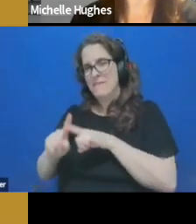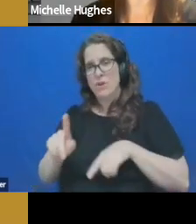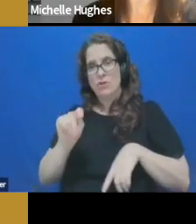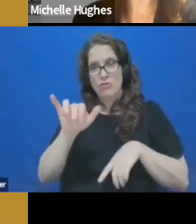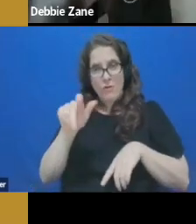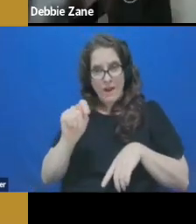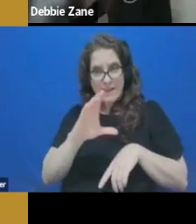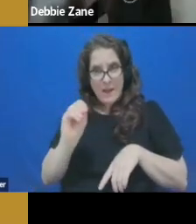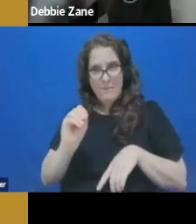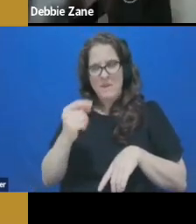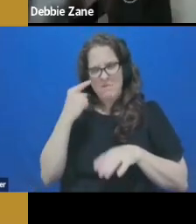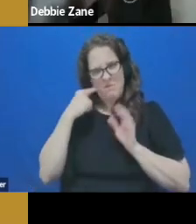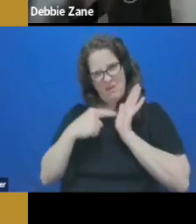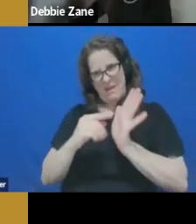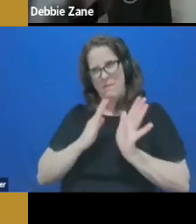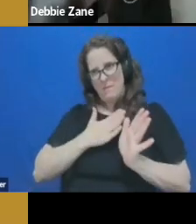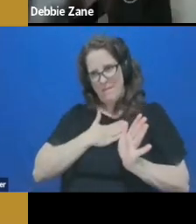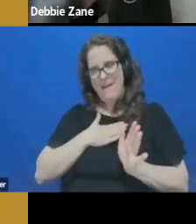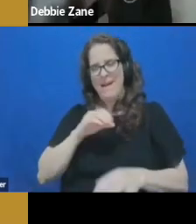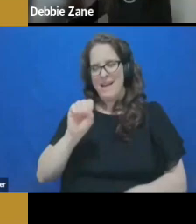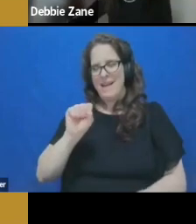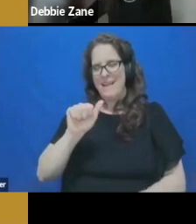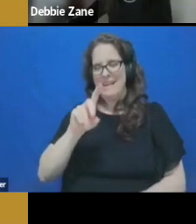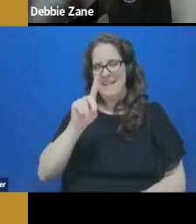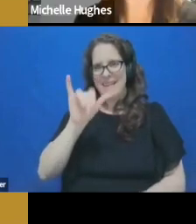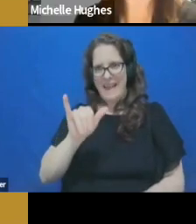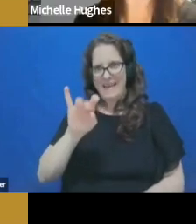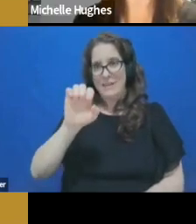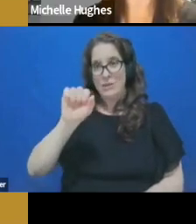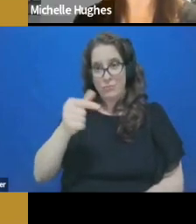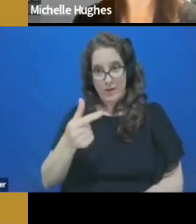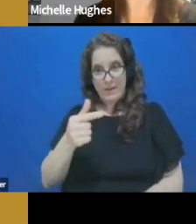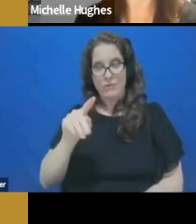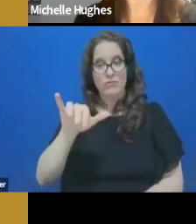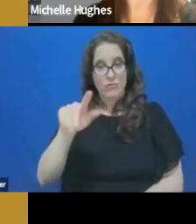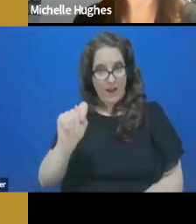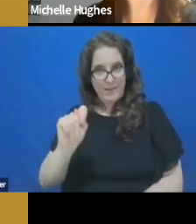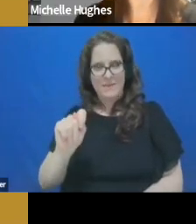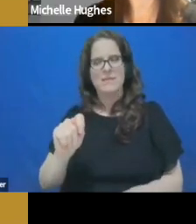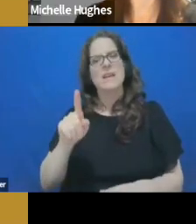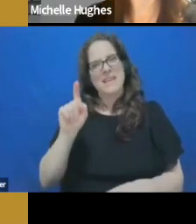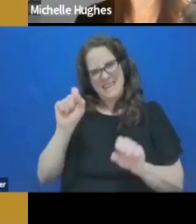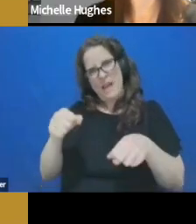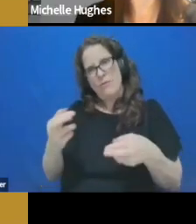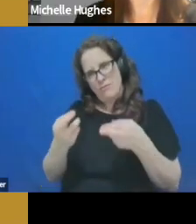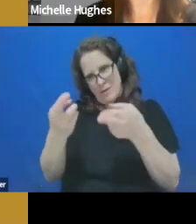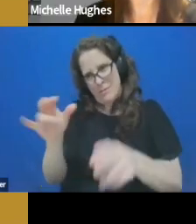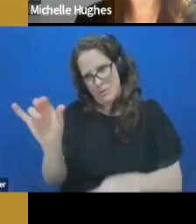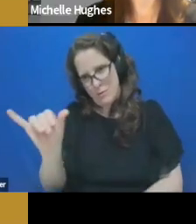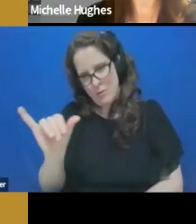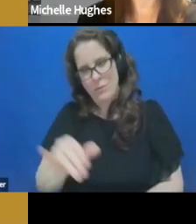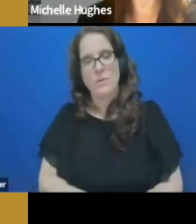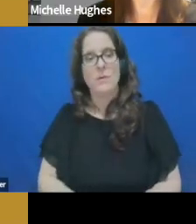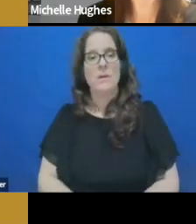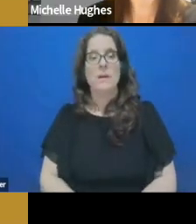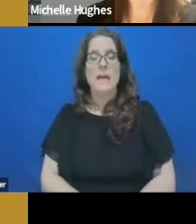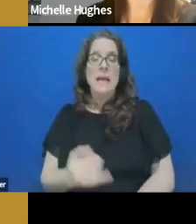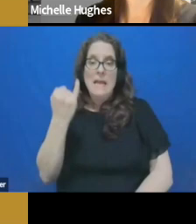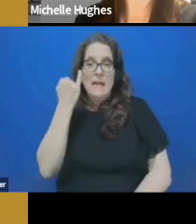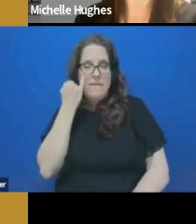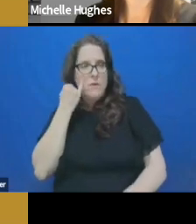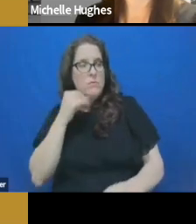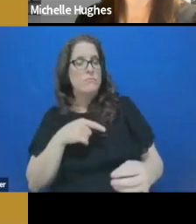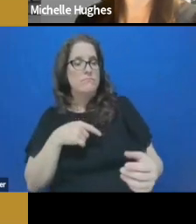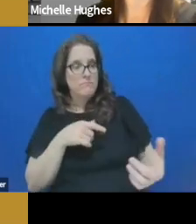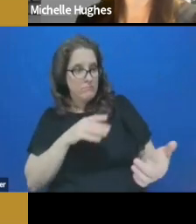recommendations. You should also feel comfortable with the attorney and financial professionals you engage and be able to easily understand